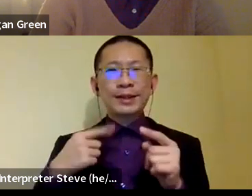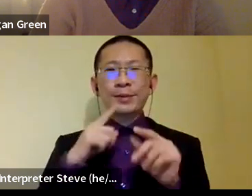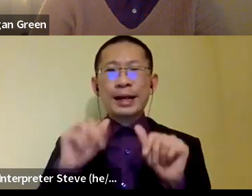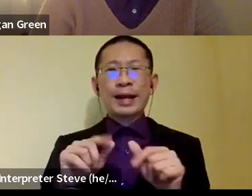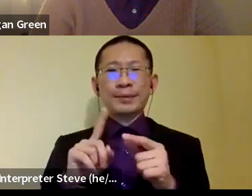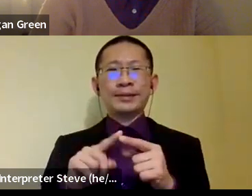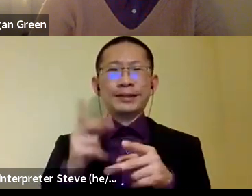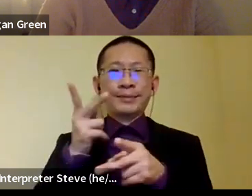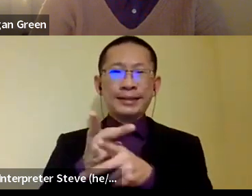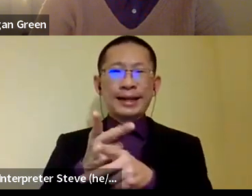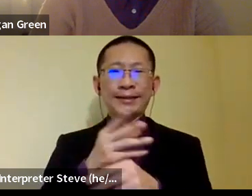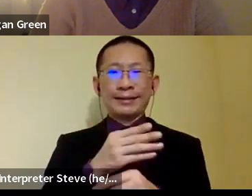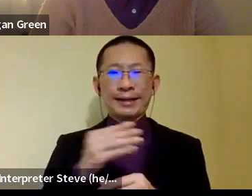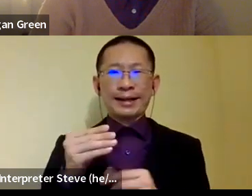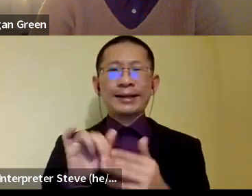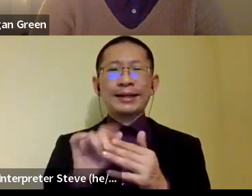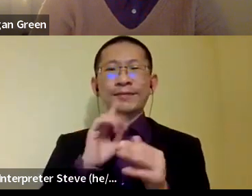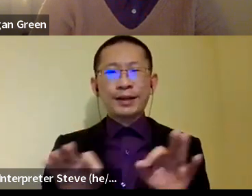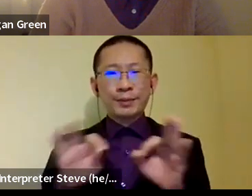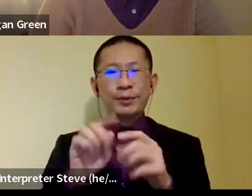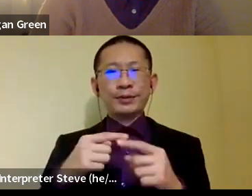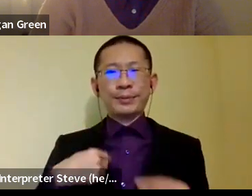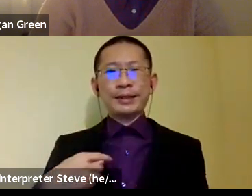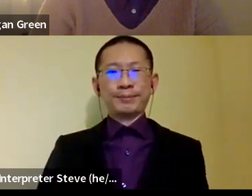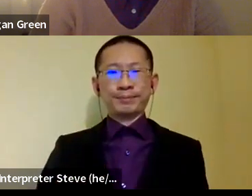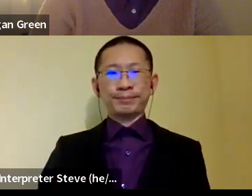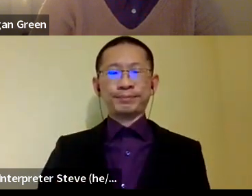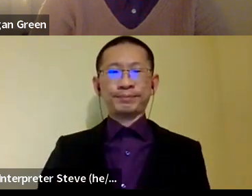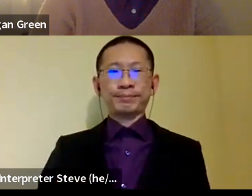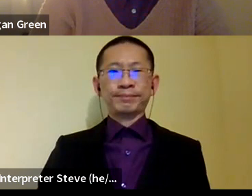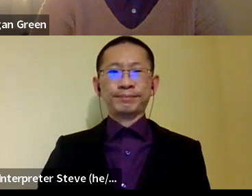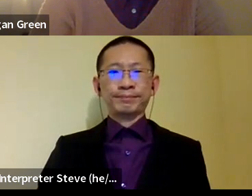to maintain. And that's really important to me.